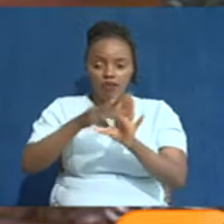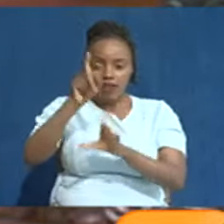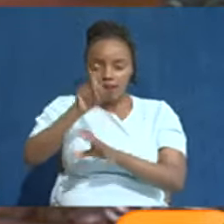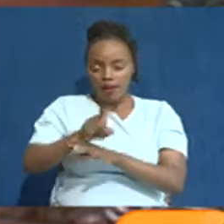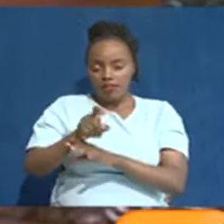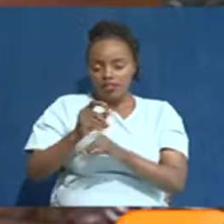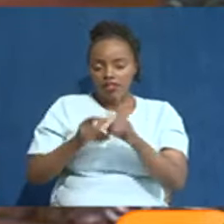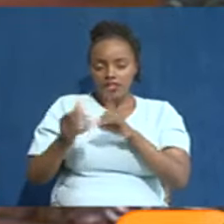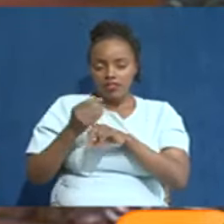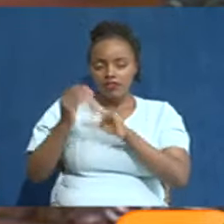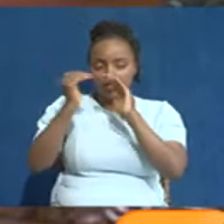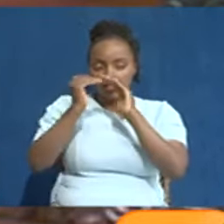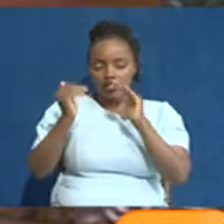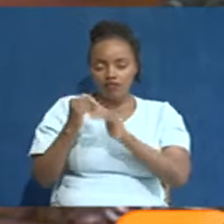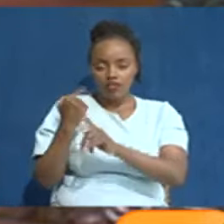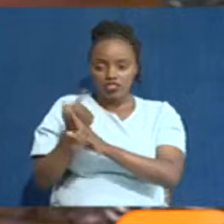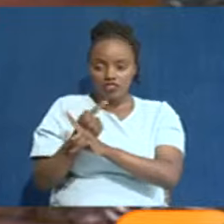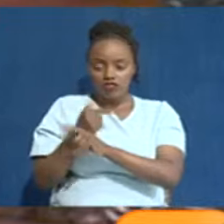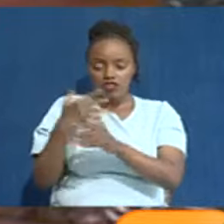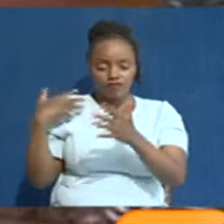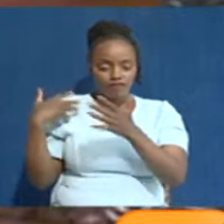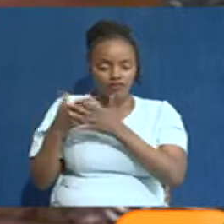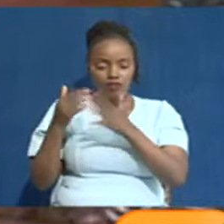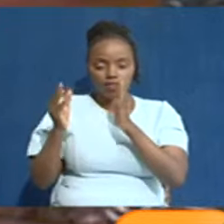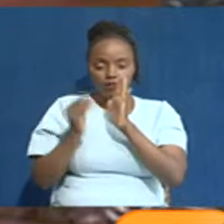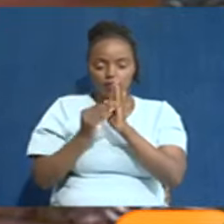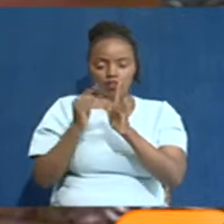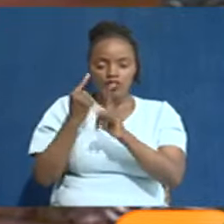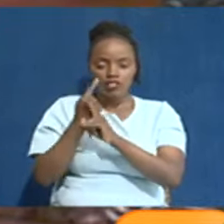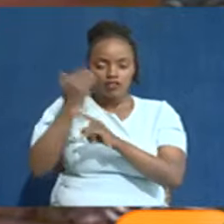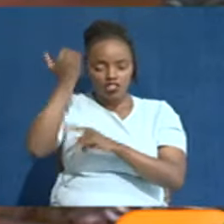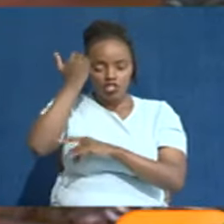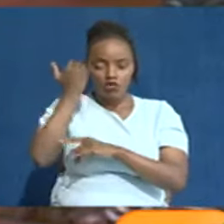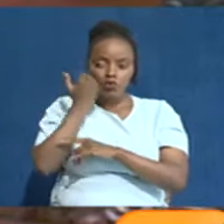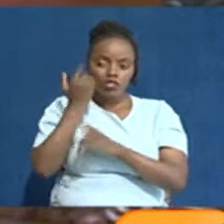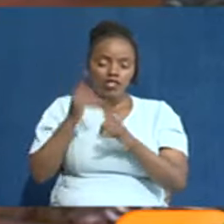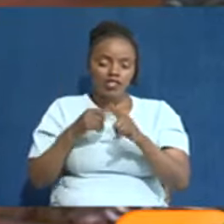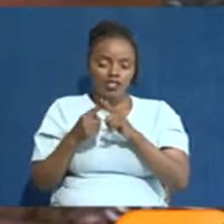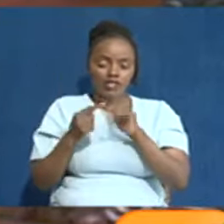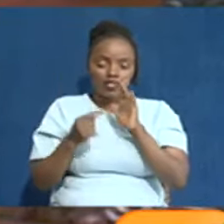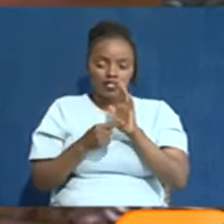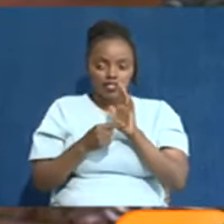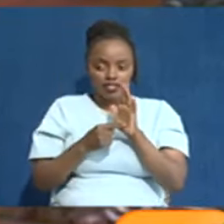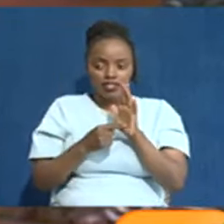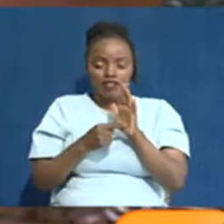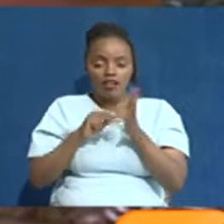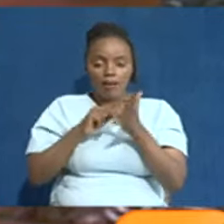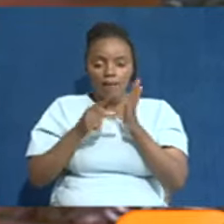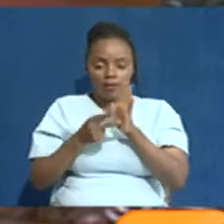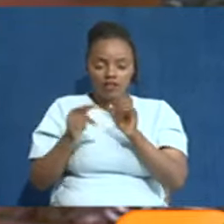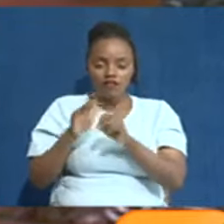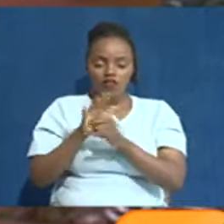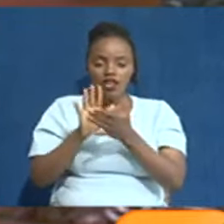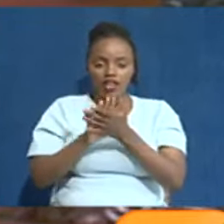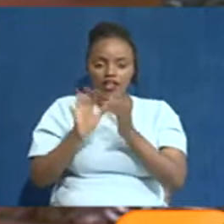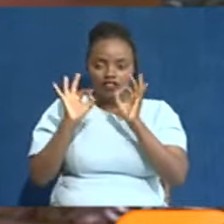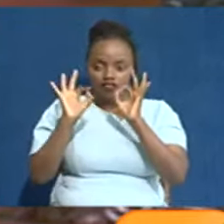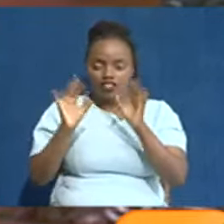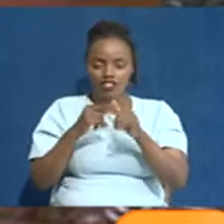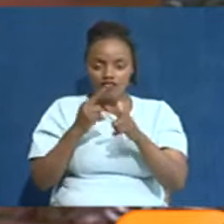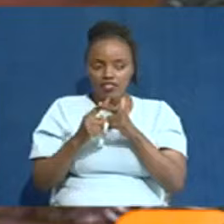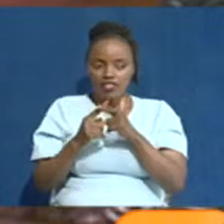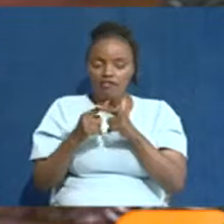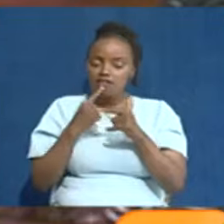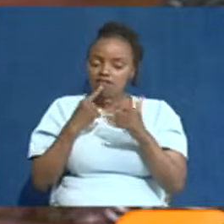meet the threshold that has so far been set by different courts, that of being meaningful and effective, I